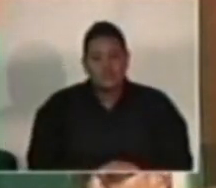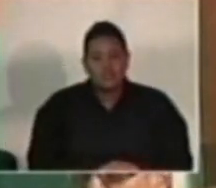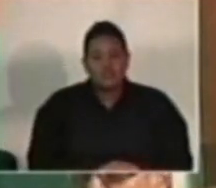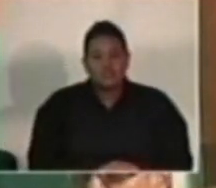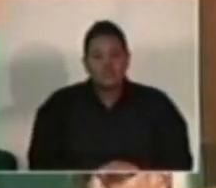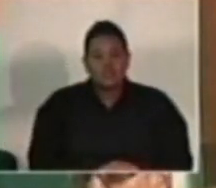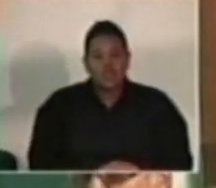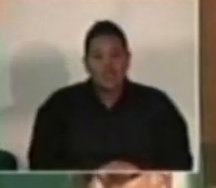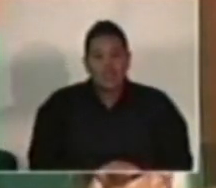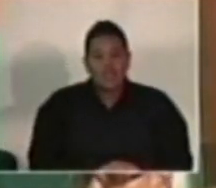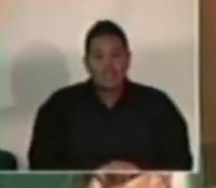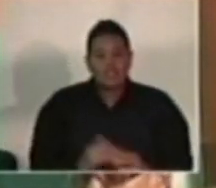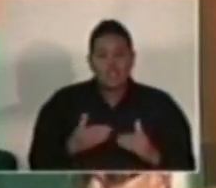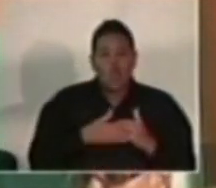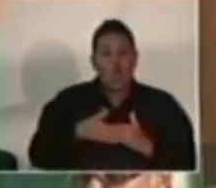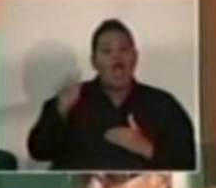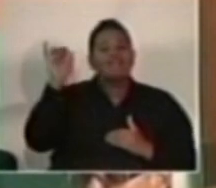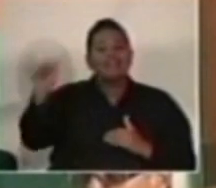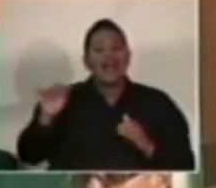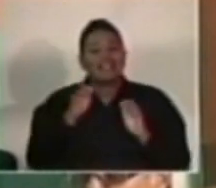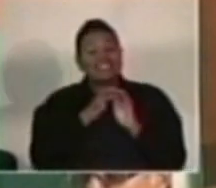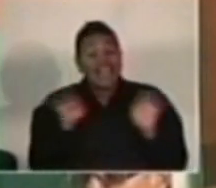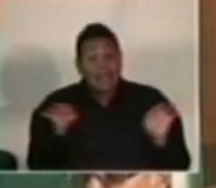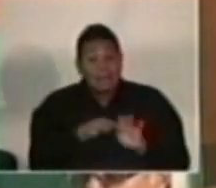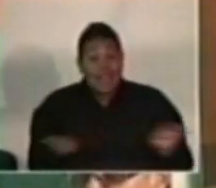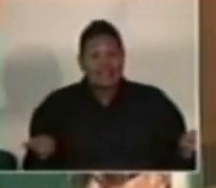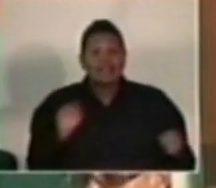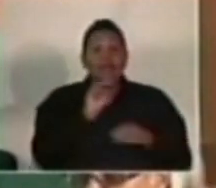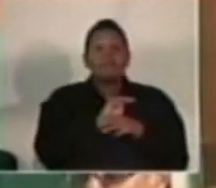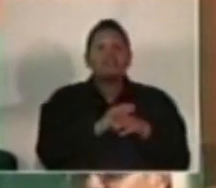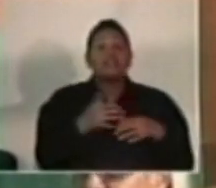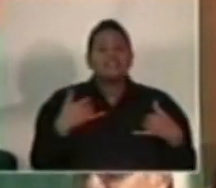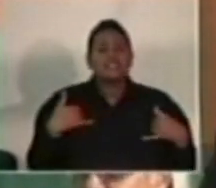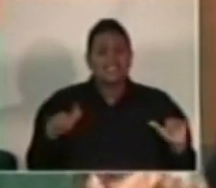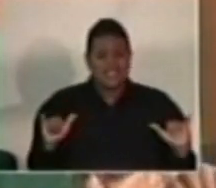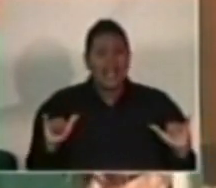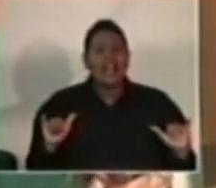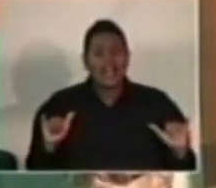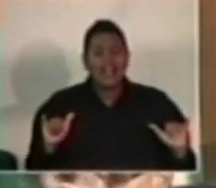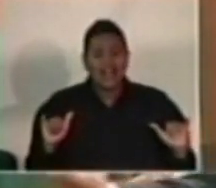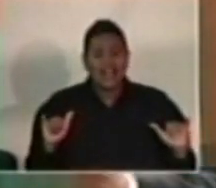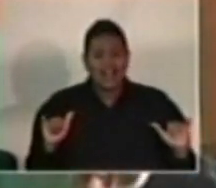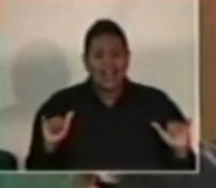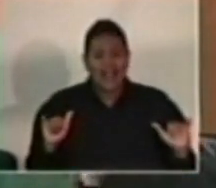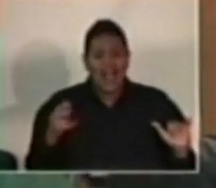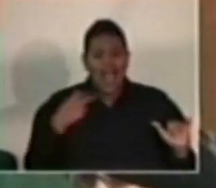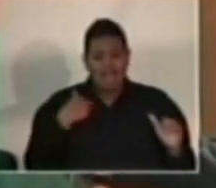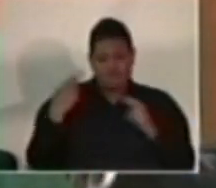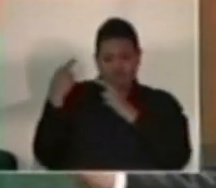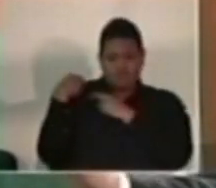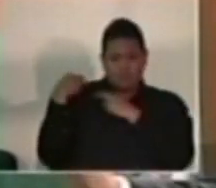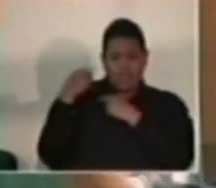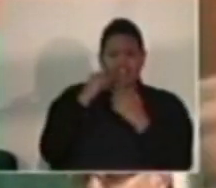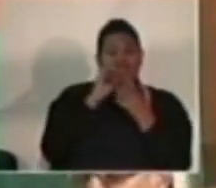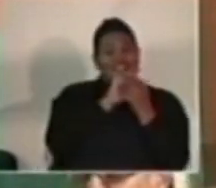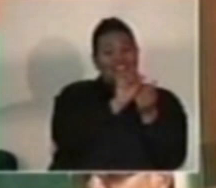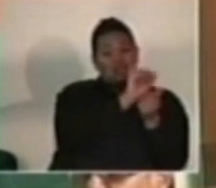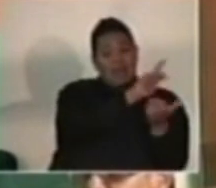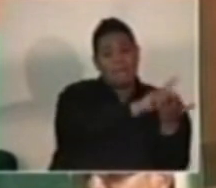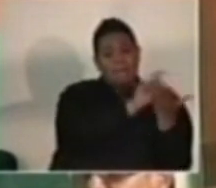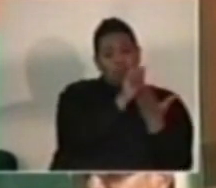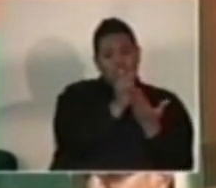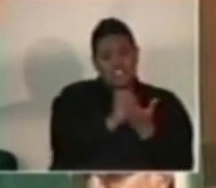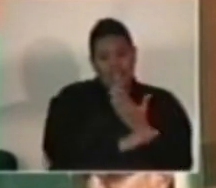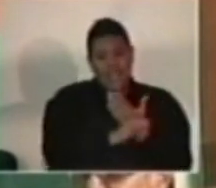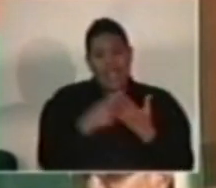So then, after that statement, the minister still carries out functions as it relates to that project. I think that the